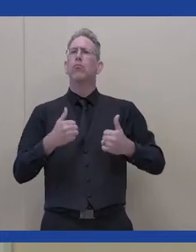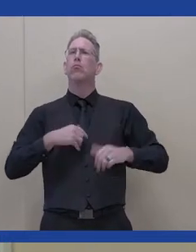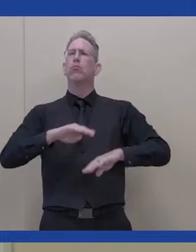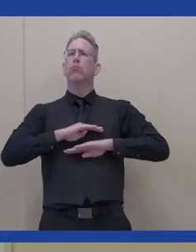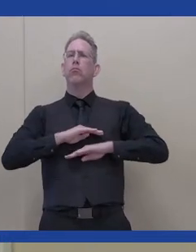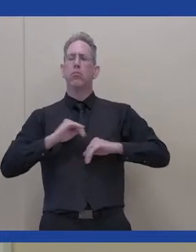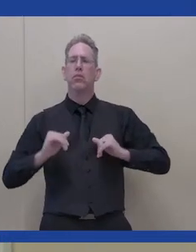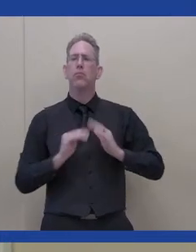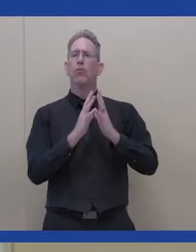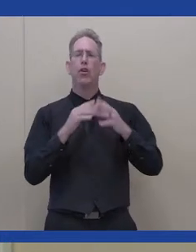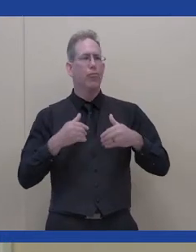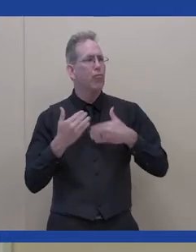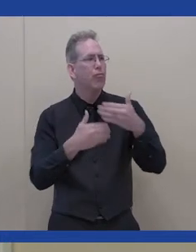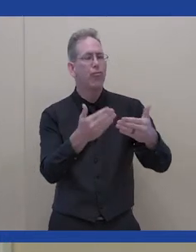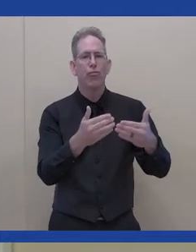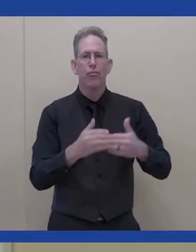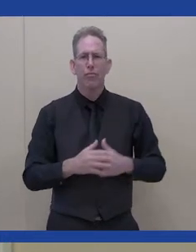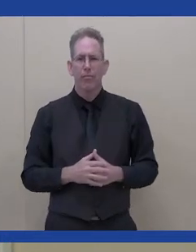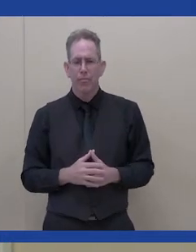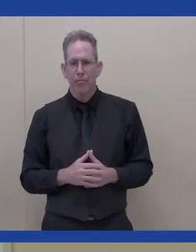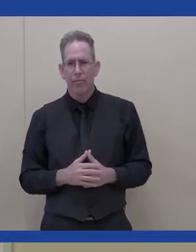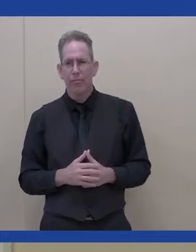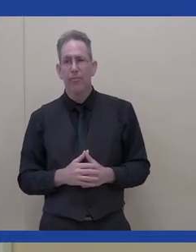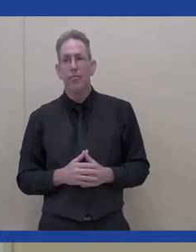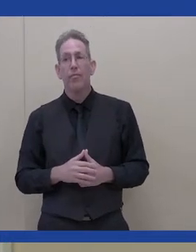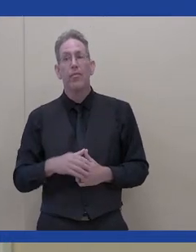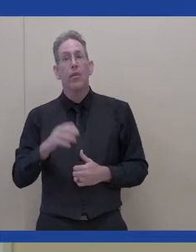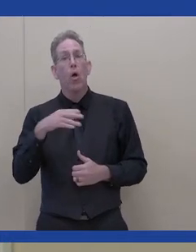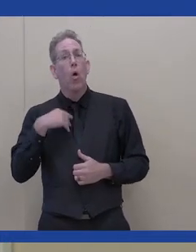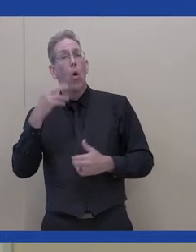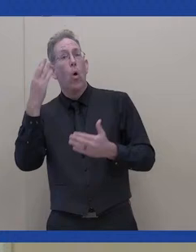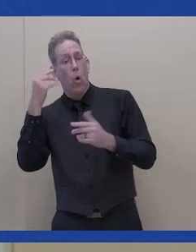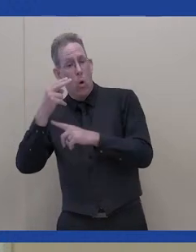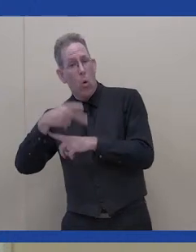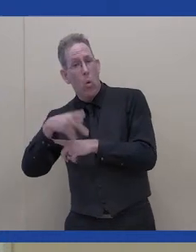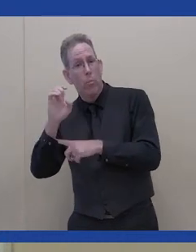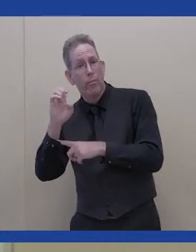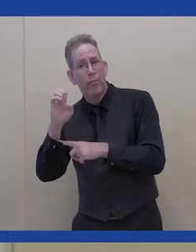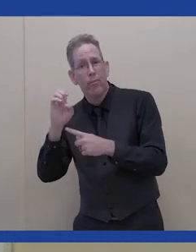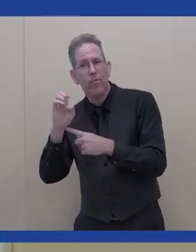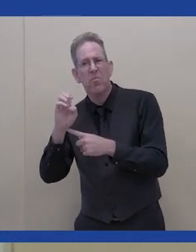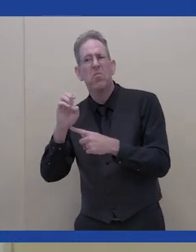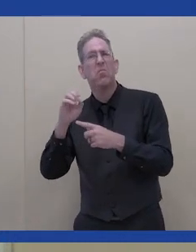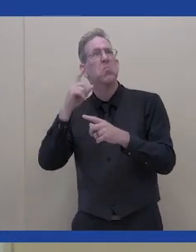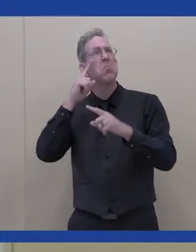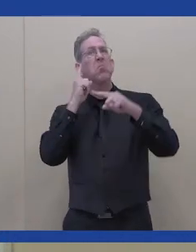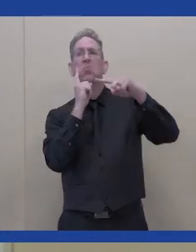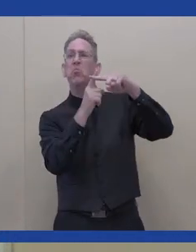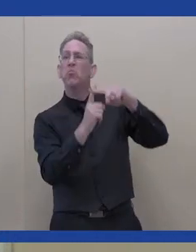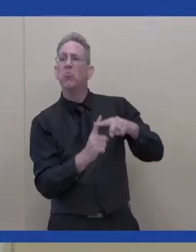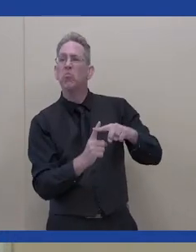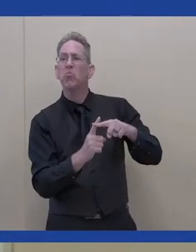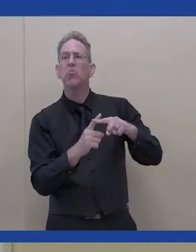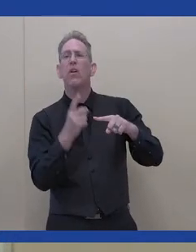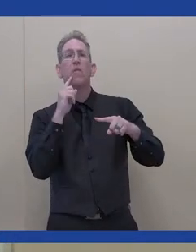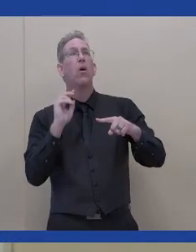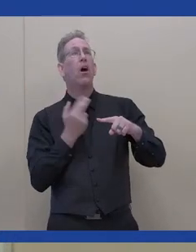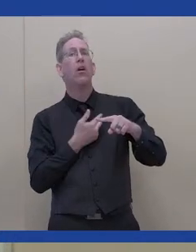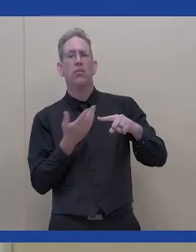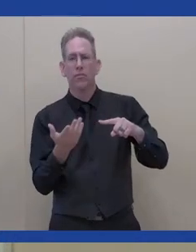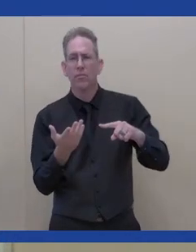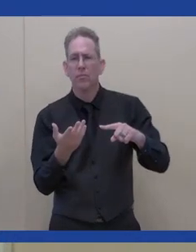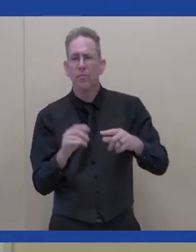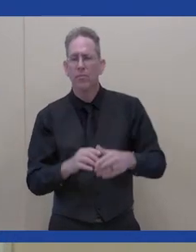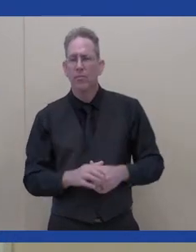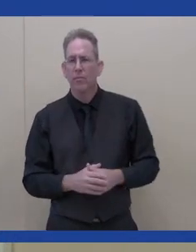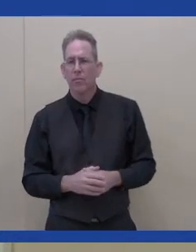because of this hope and renewed sense of community empowerment that I see a bright future for our city and all who live here. I know we